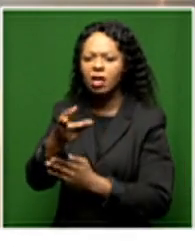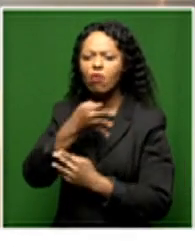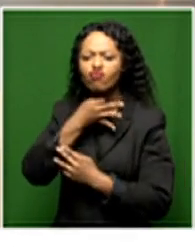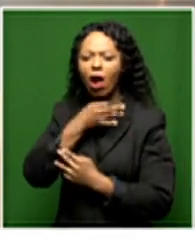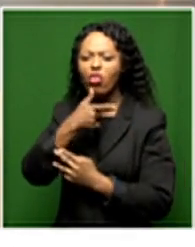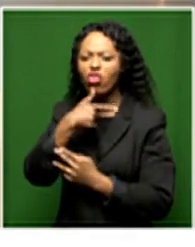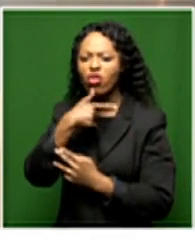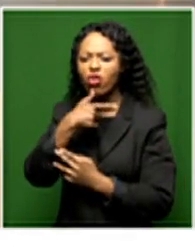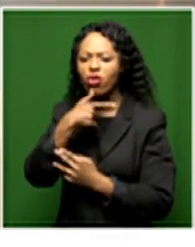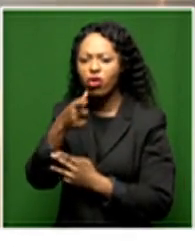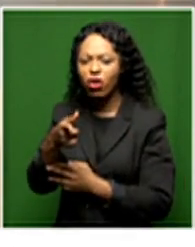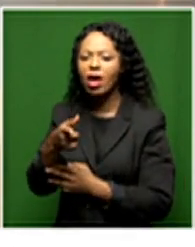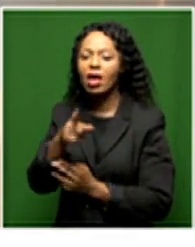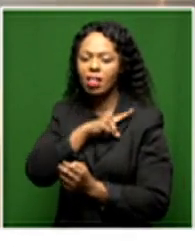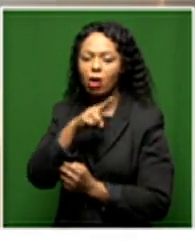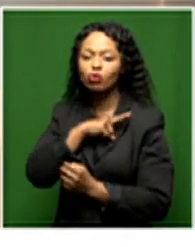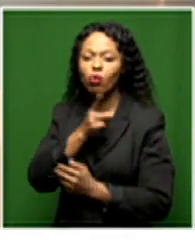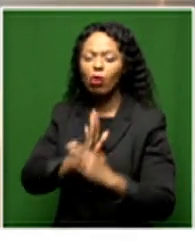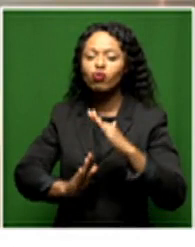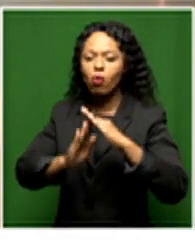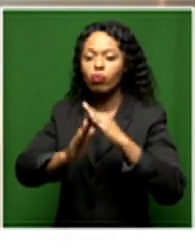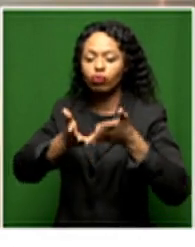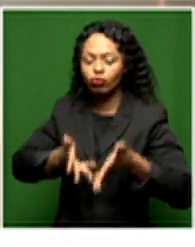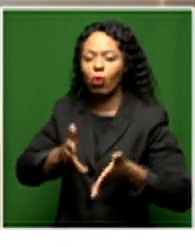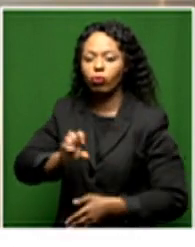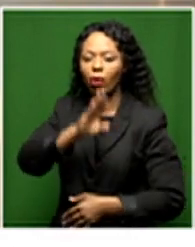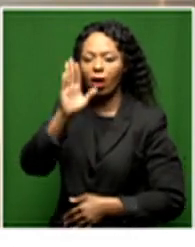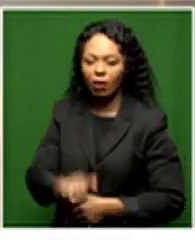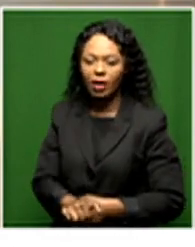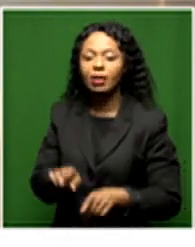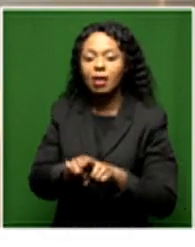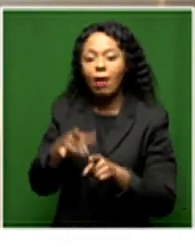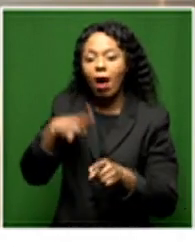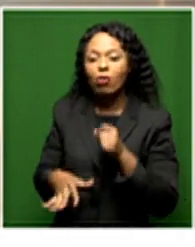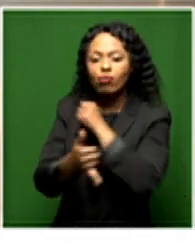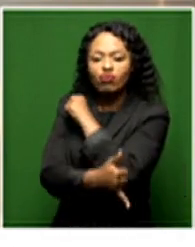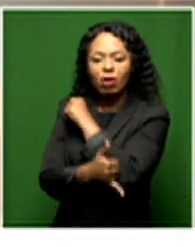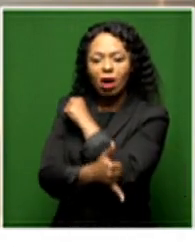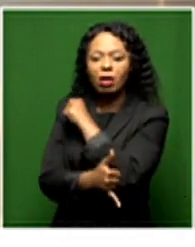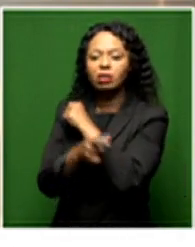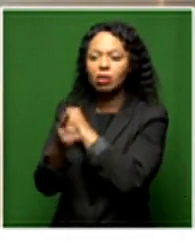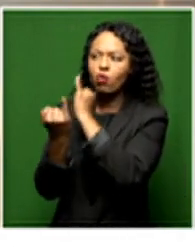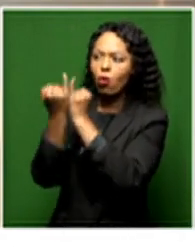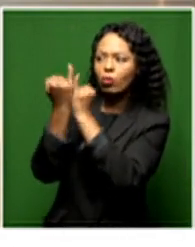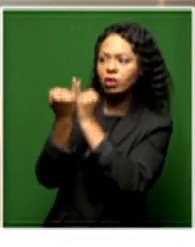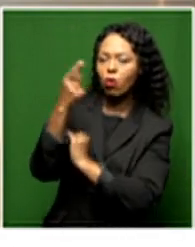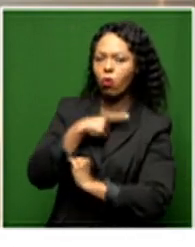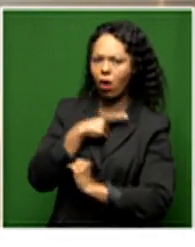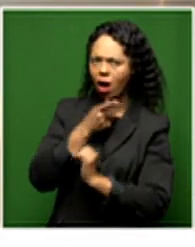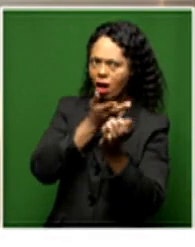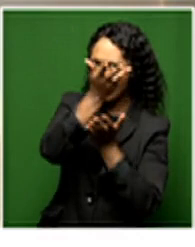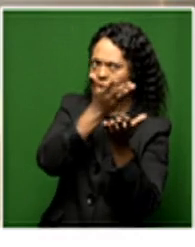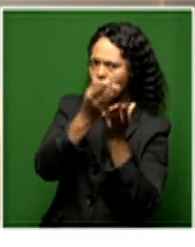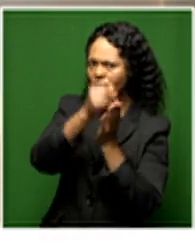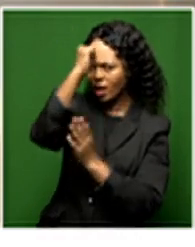us in good regard. I mean, the other countries that really do offer competition to us, I mean, we spoke to India because they've always